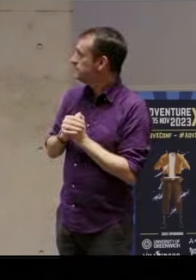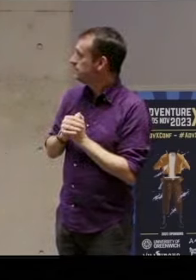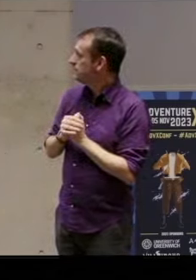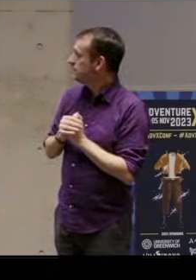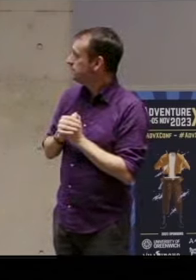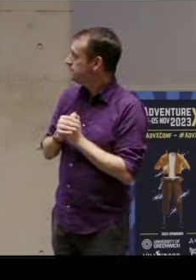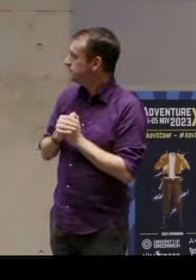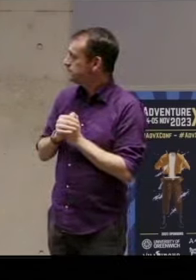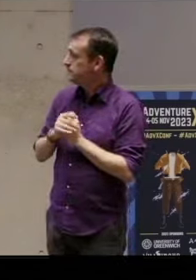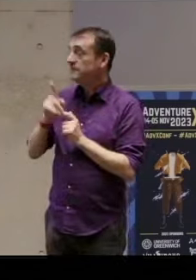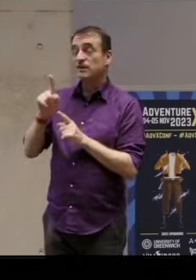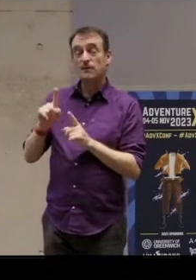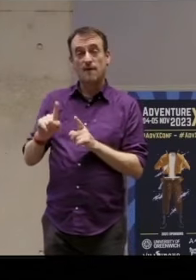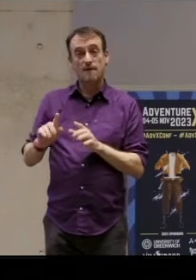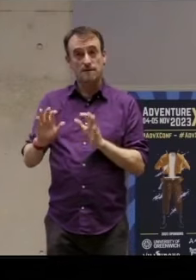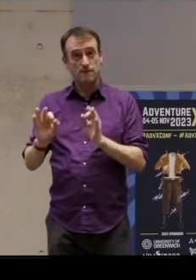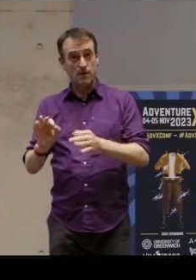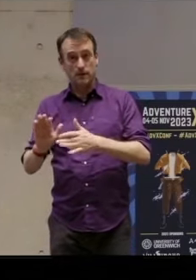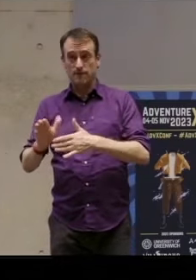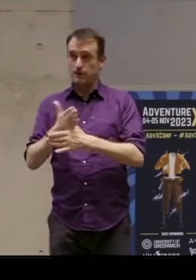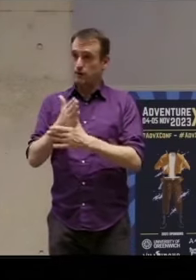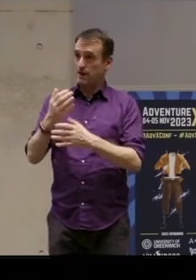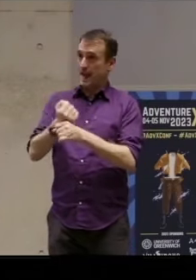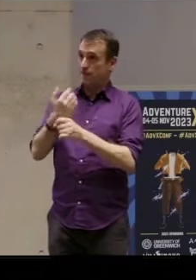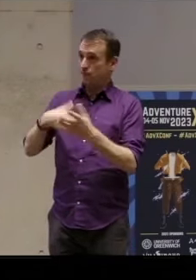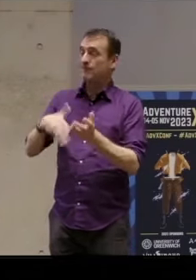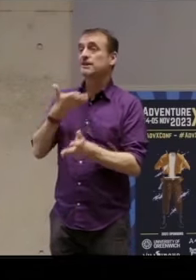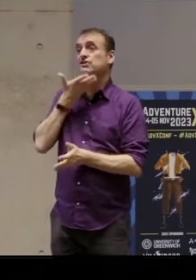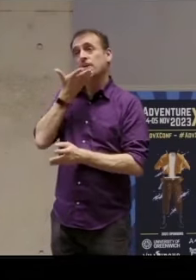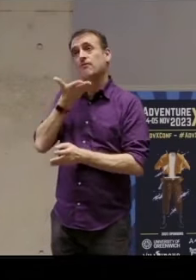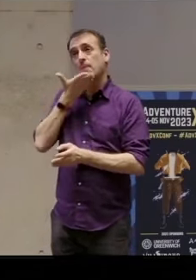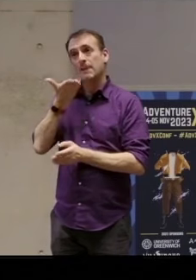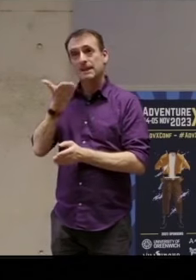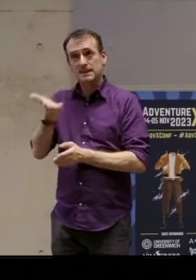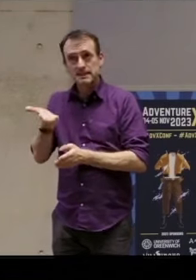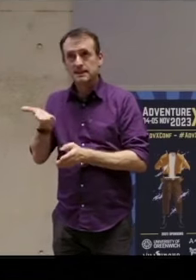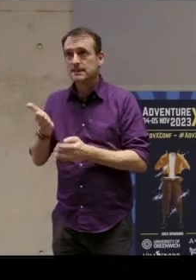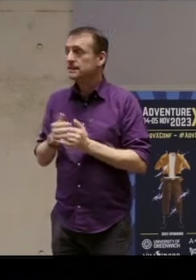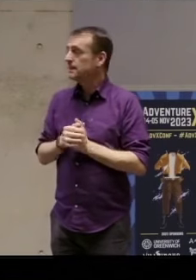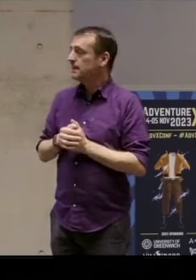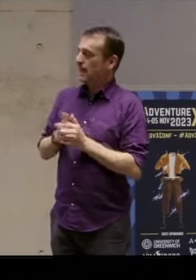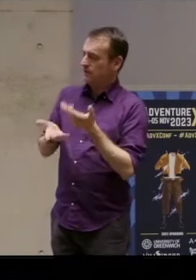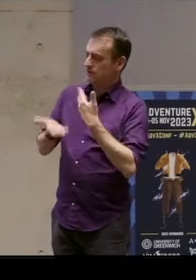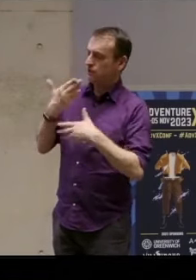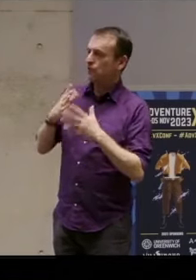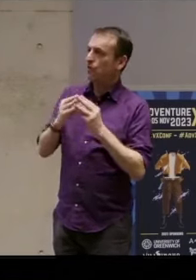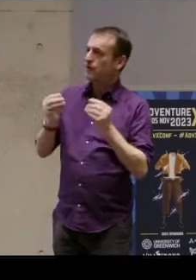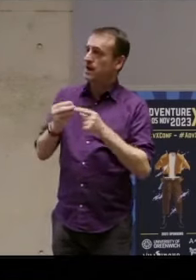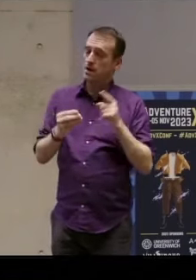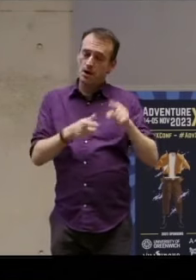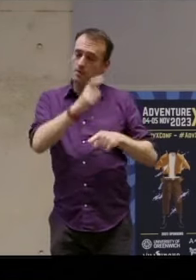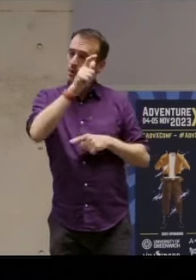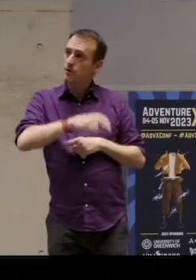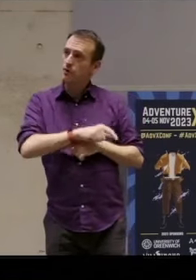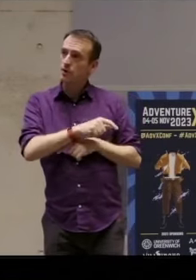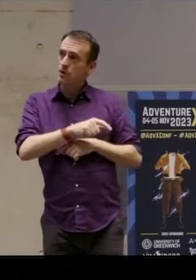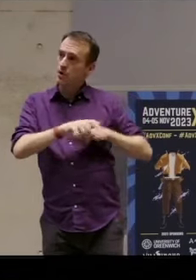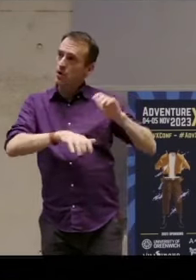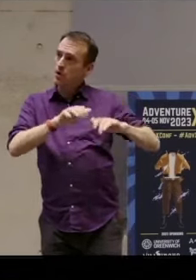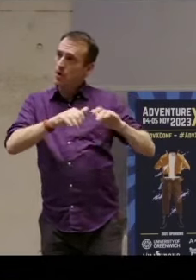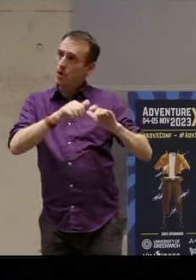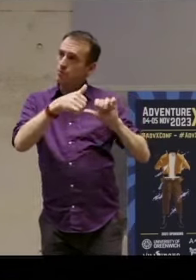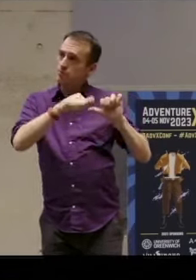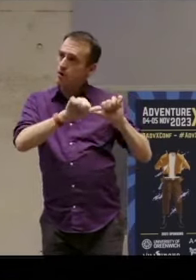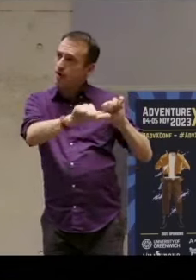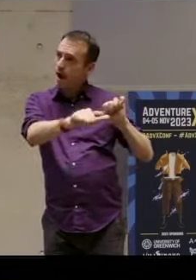Czech Republic. It is a first-person point-and-click title which tells the story of a programmer whose plane